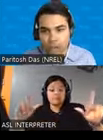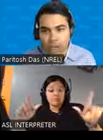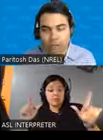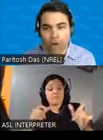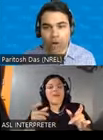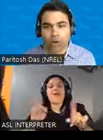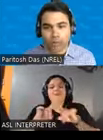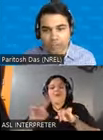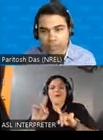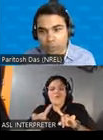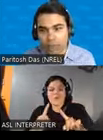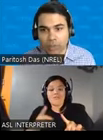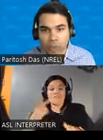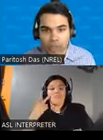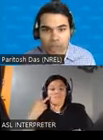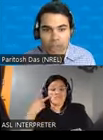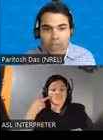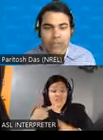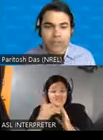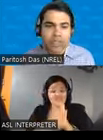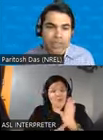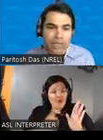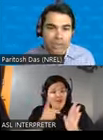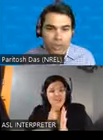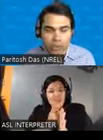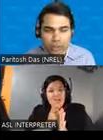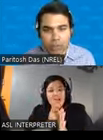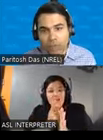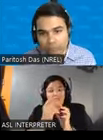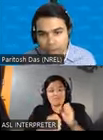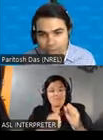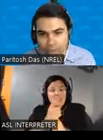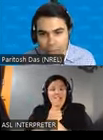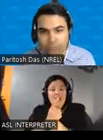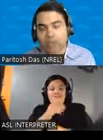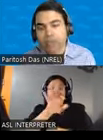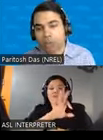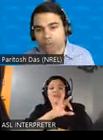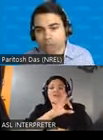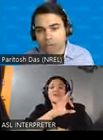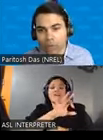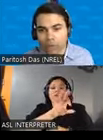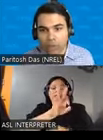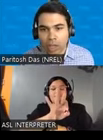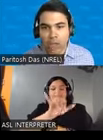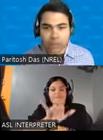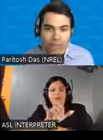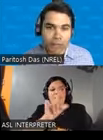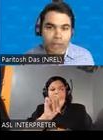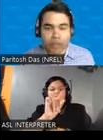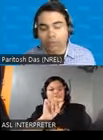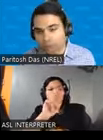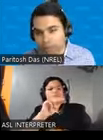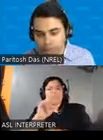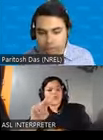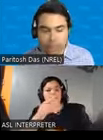year for the fiscal year 2051. These figures are showing total demand, but we have also broken down them